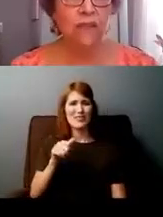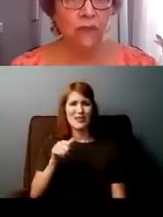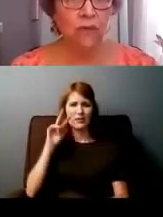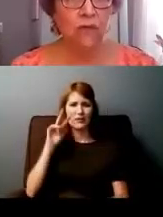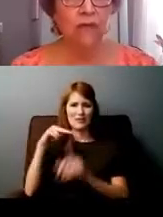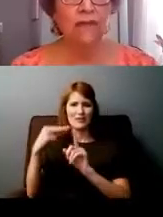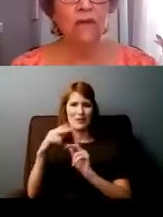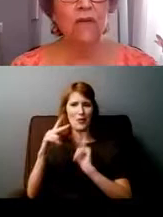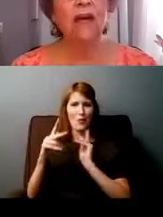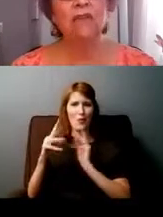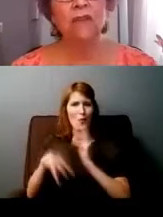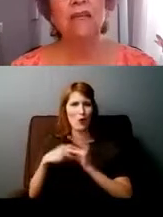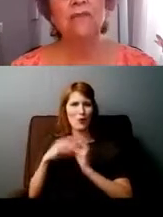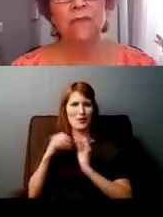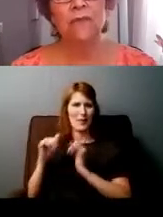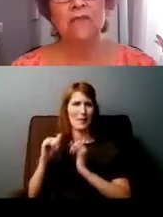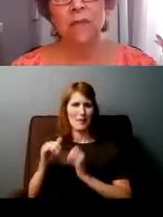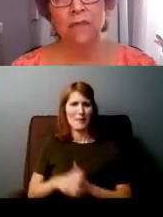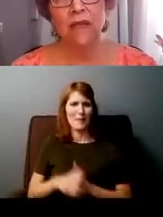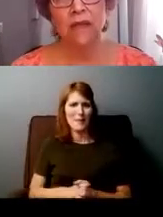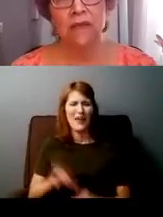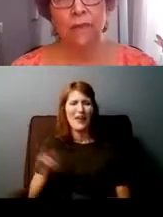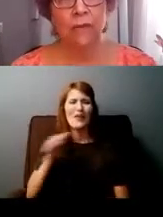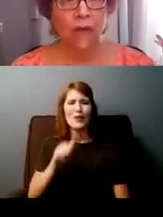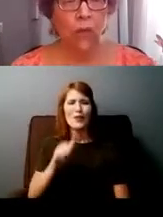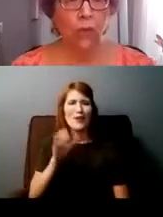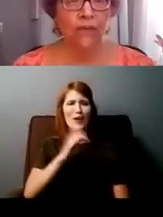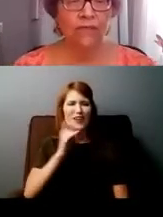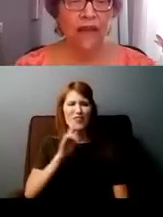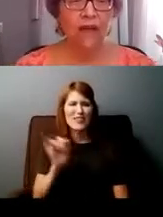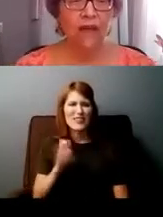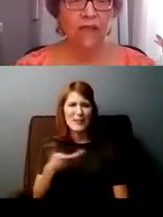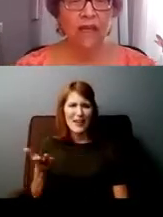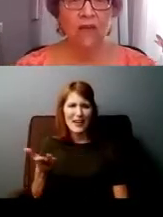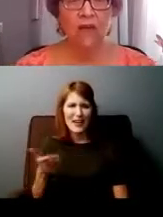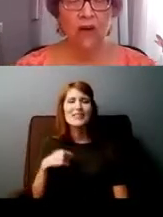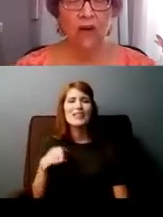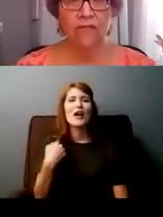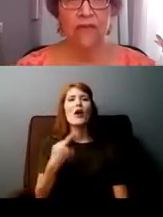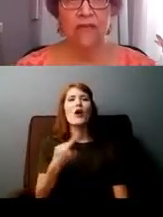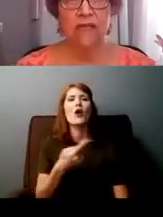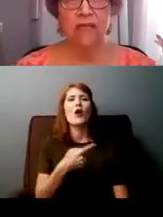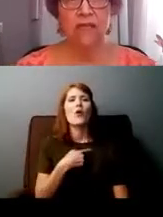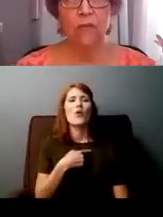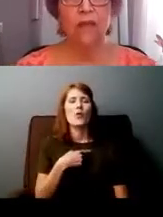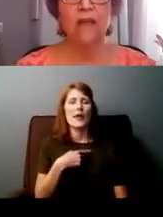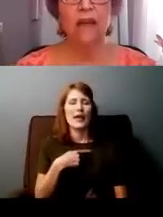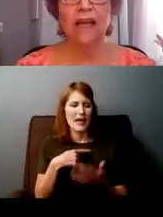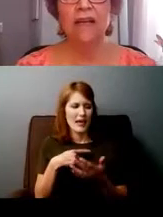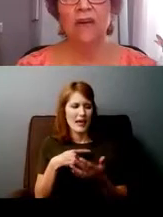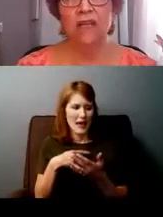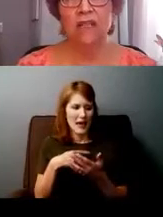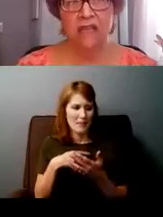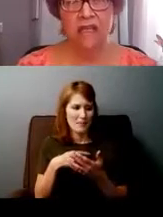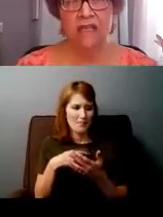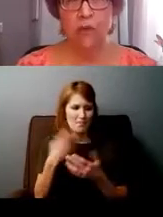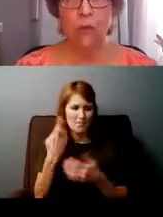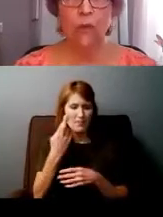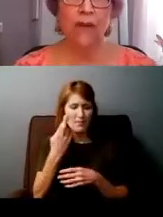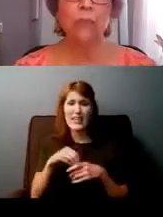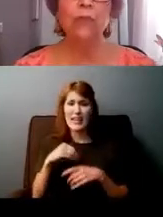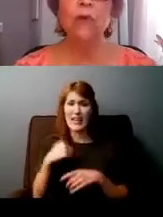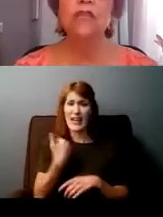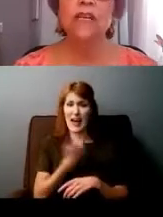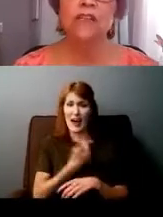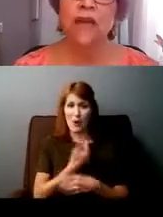I do. They're not looking for the same things. We found in our office that relying on DISC when